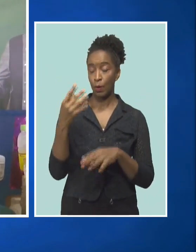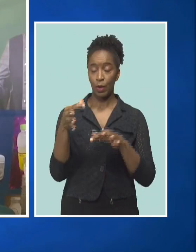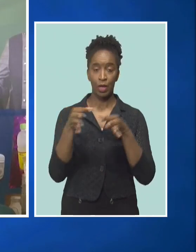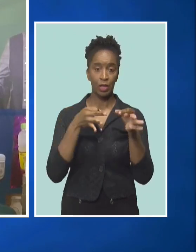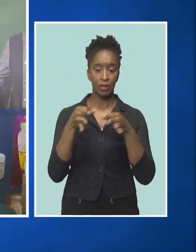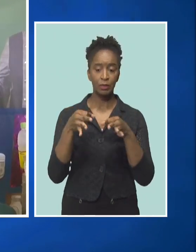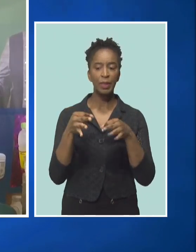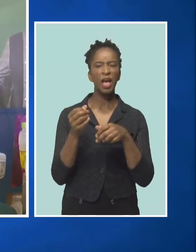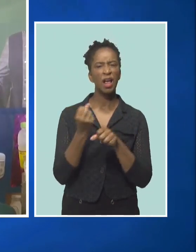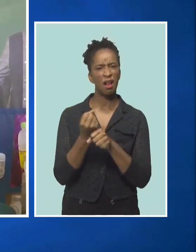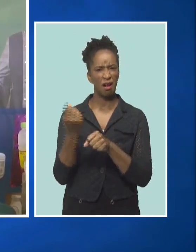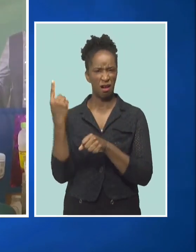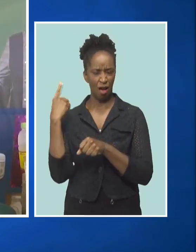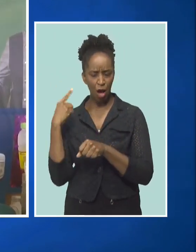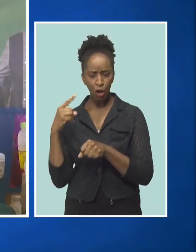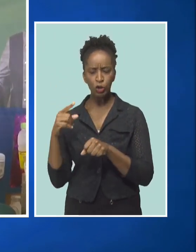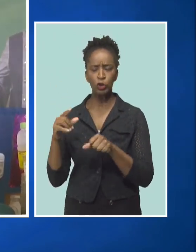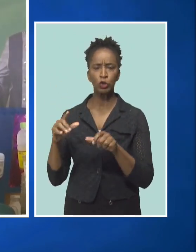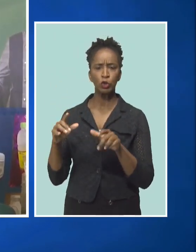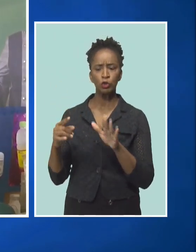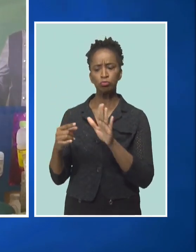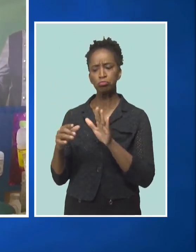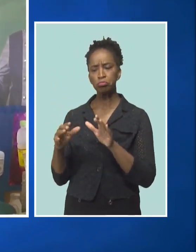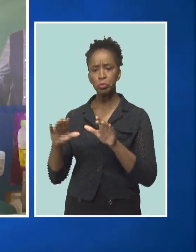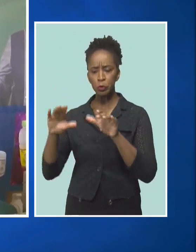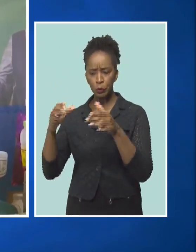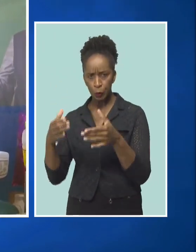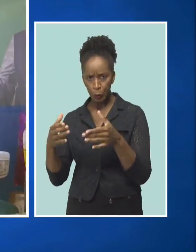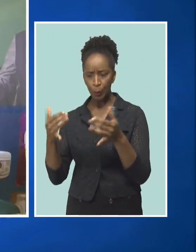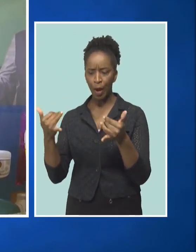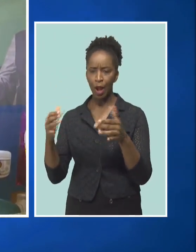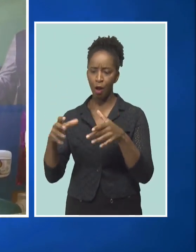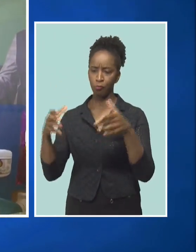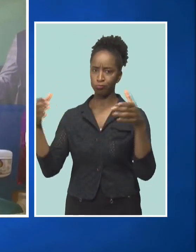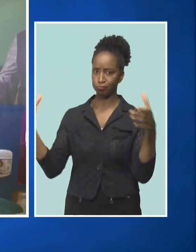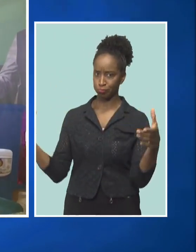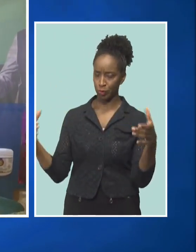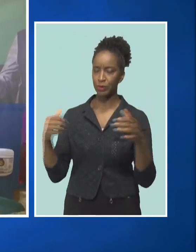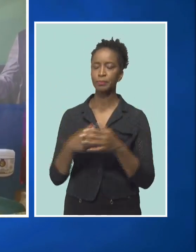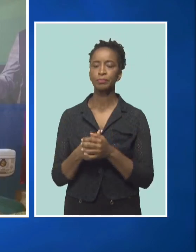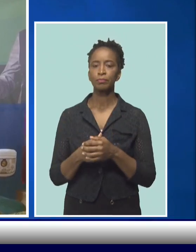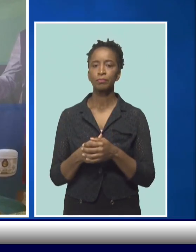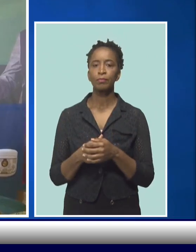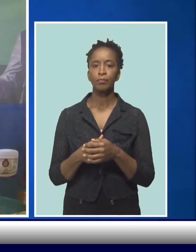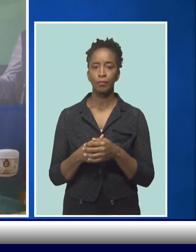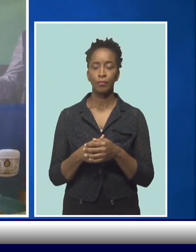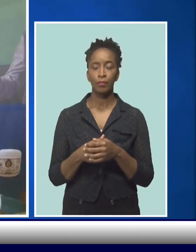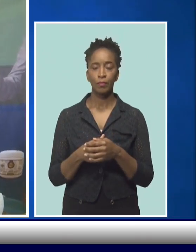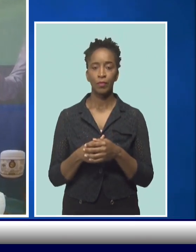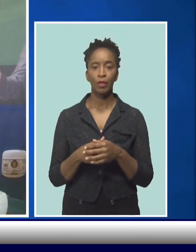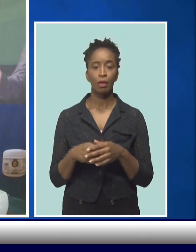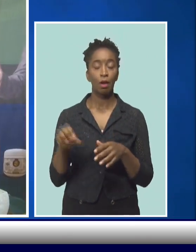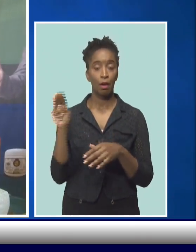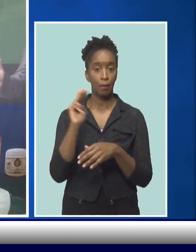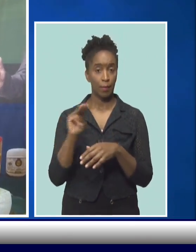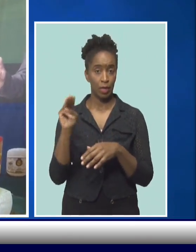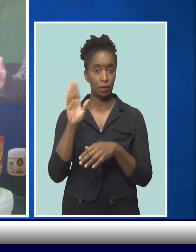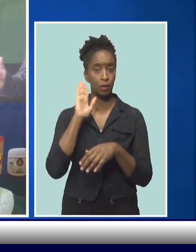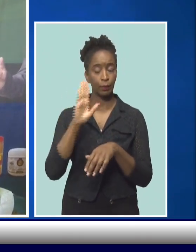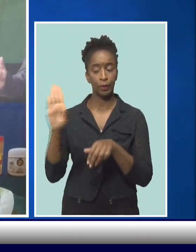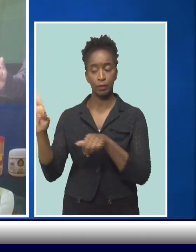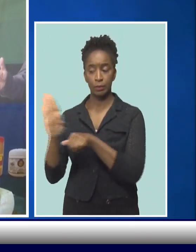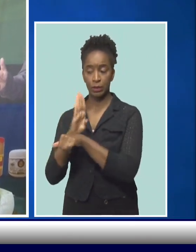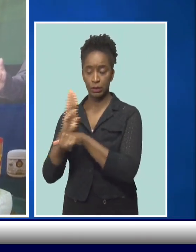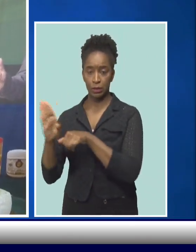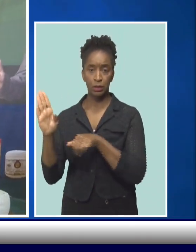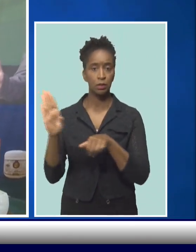their products and services available in Barbados. On Monday, following AgroFest, we have a business-to-business connect session where we're meeting a